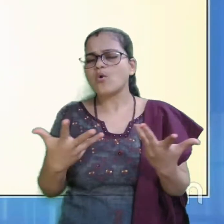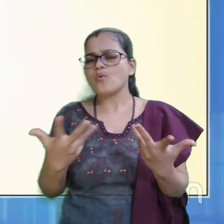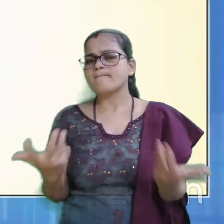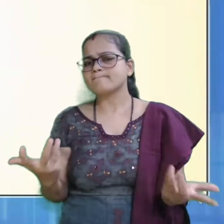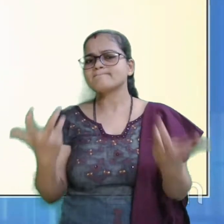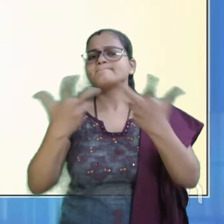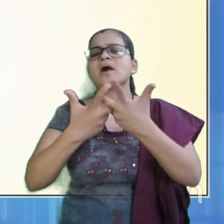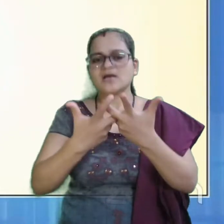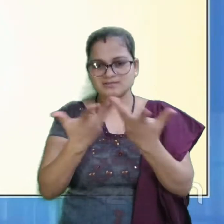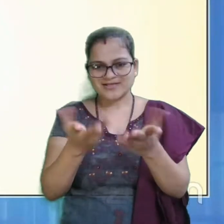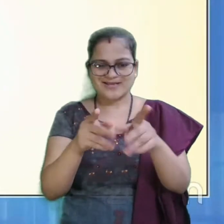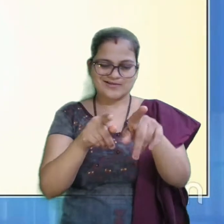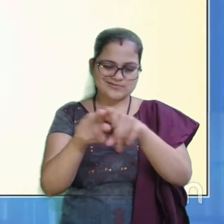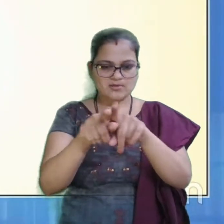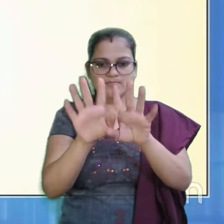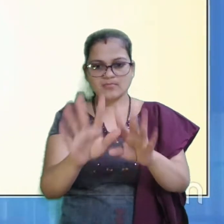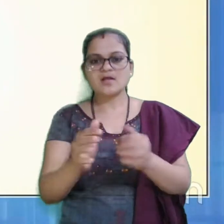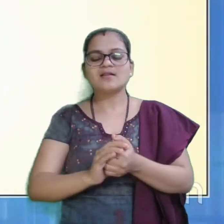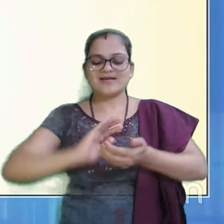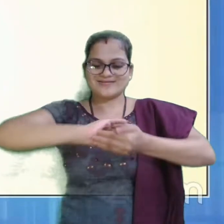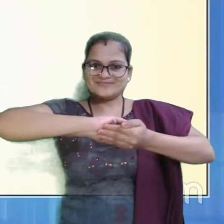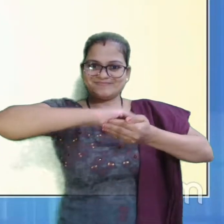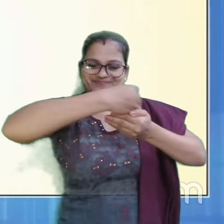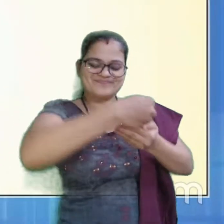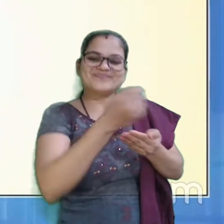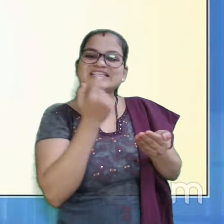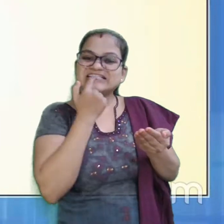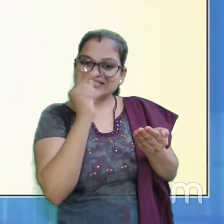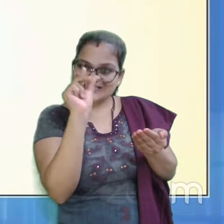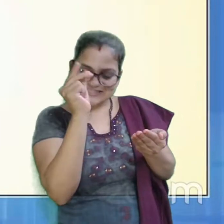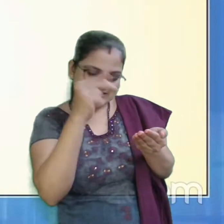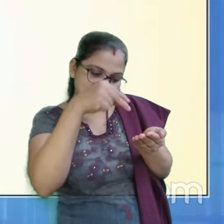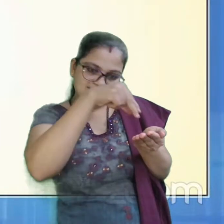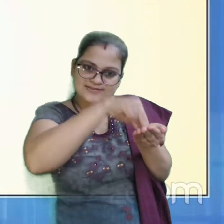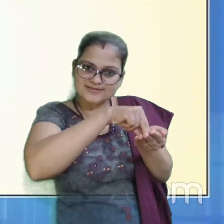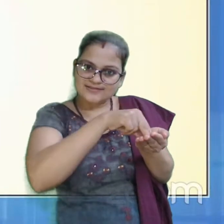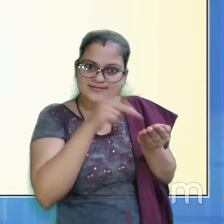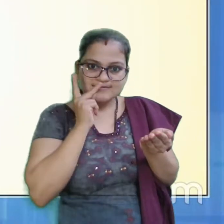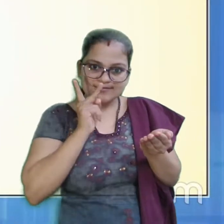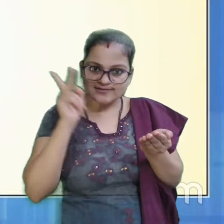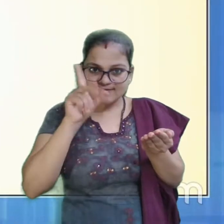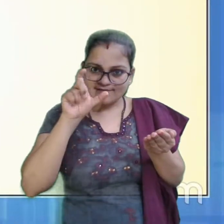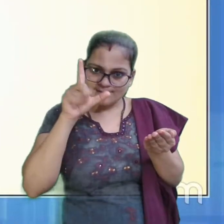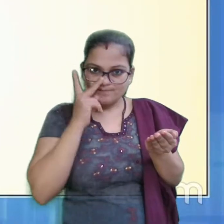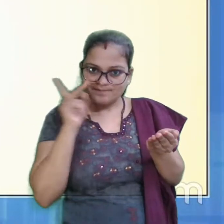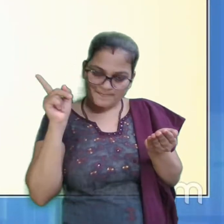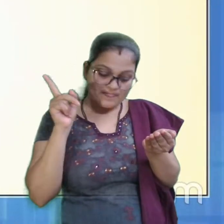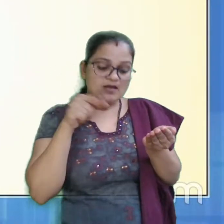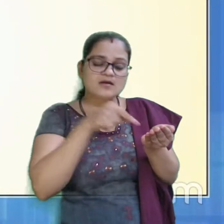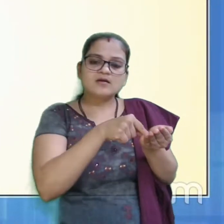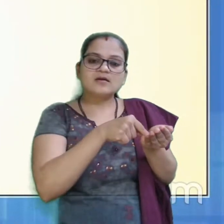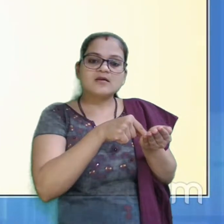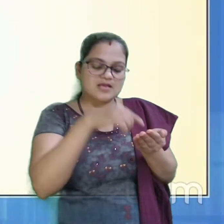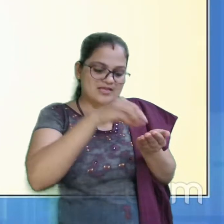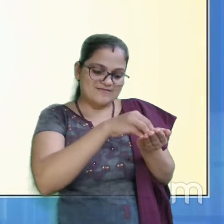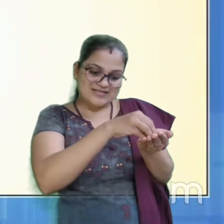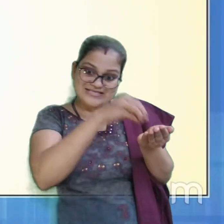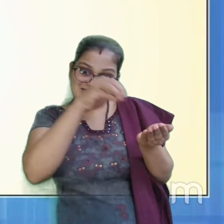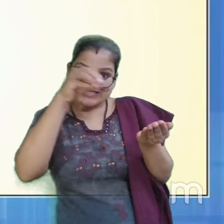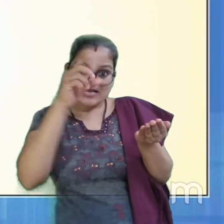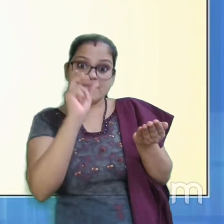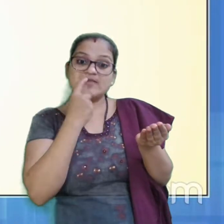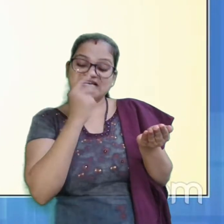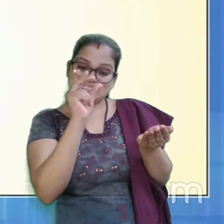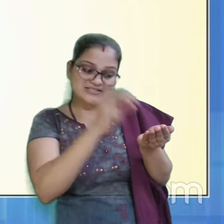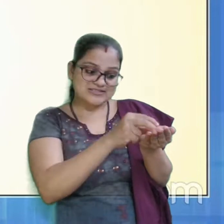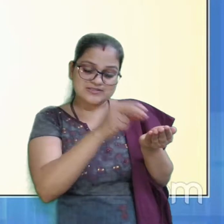be said is similar to just like a pearl and a shell. You see a pearl inside a shell, and when